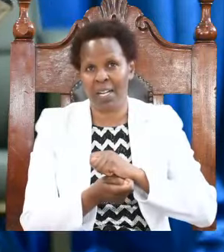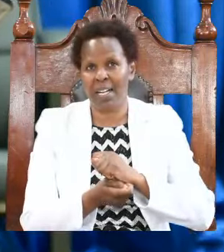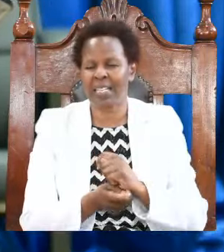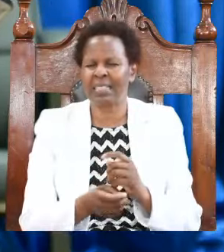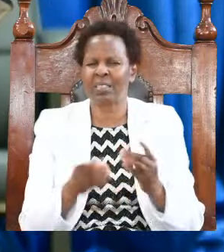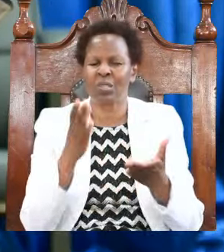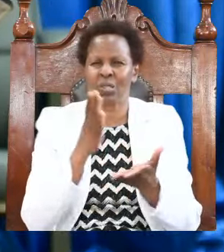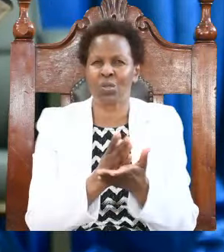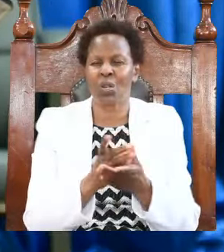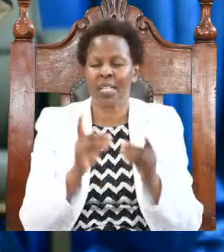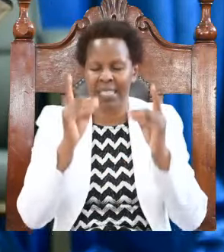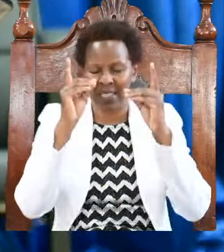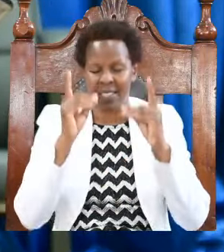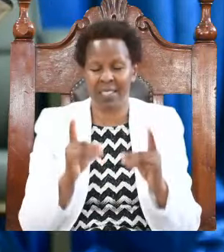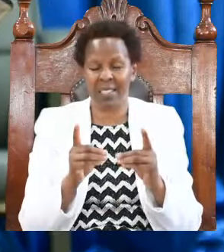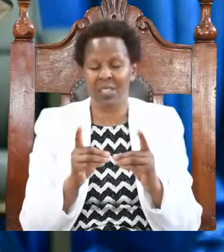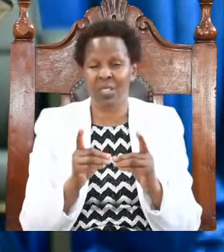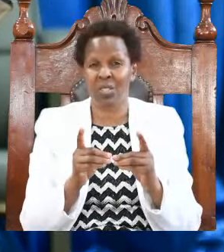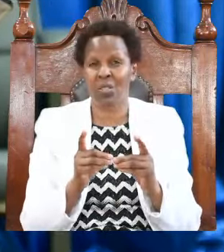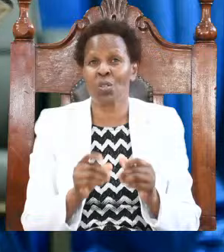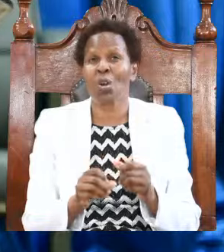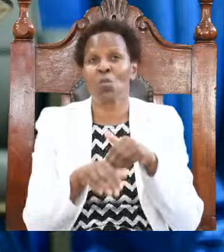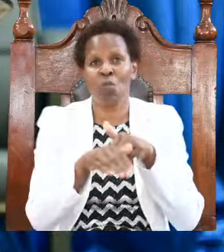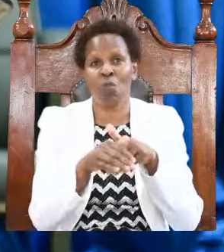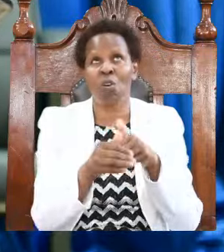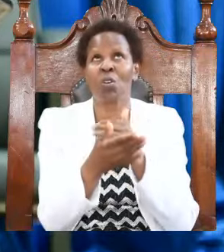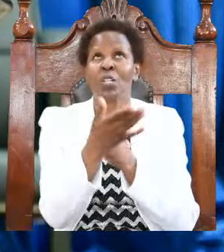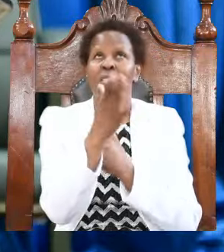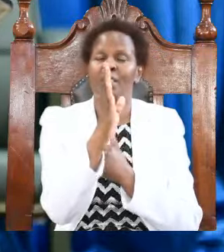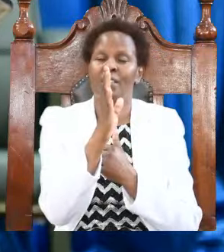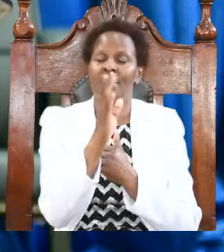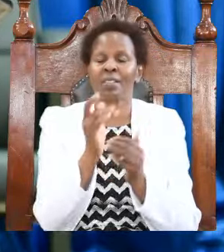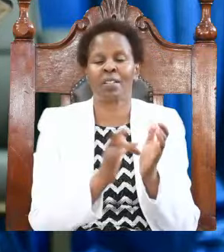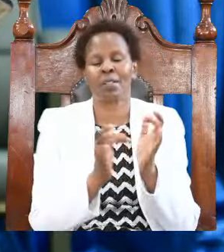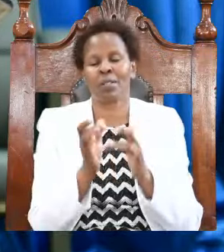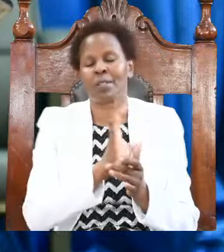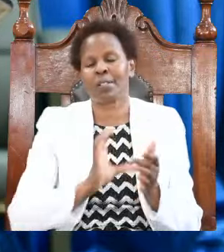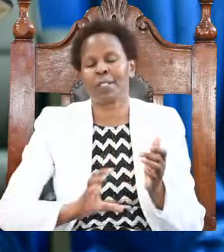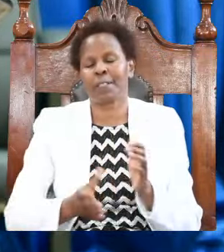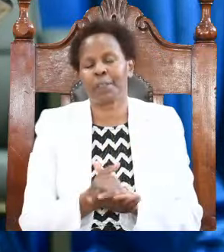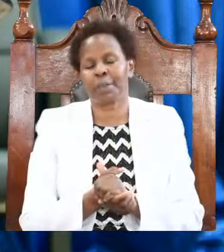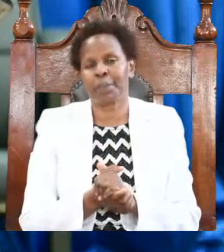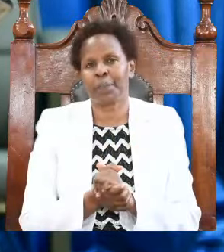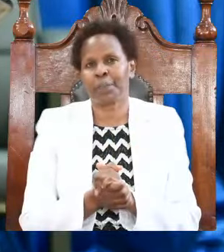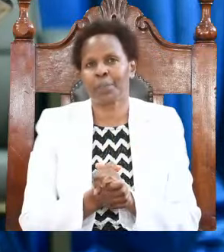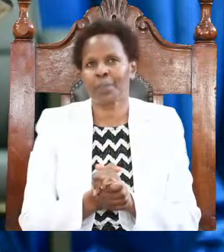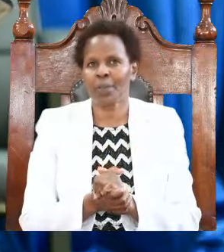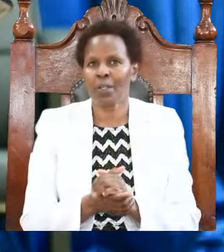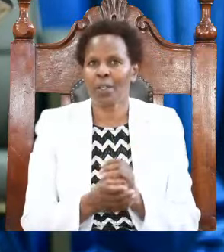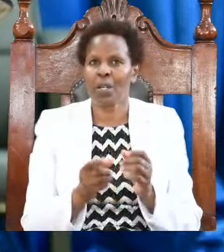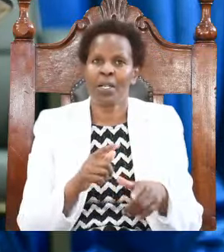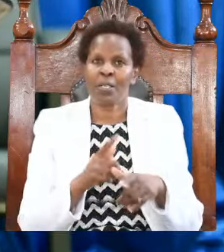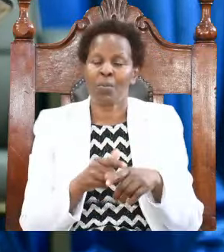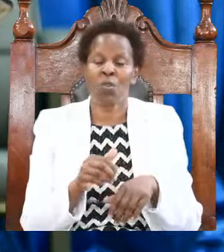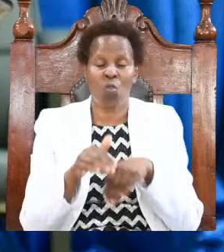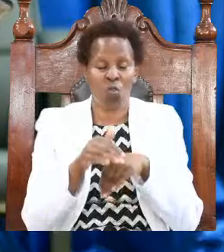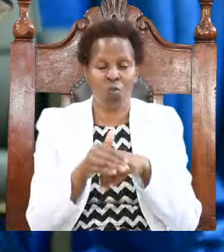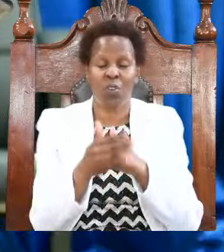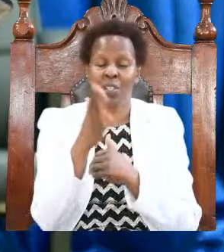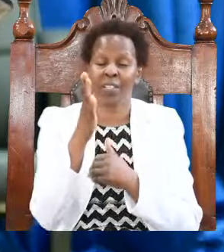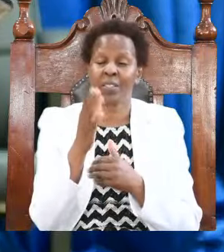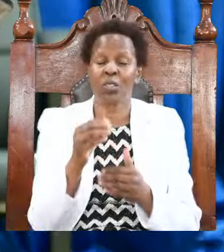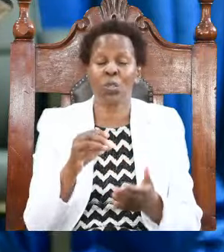and intentional commitment to follow the Lord Jesus Christ. And as we follow him, we also